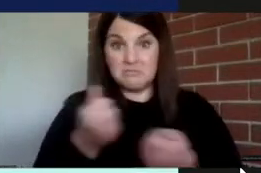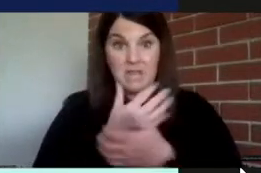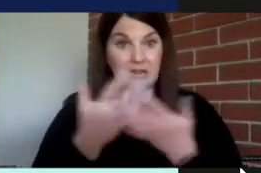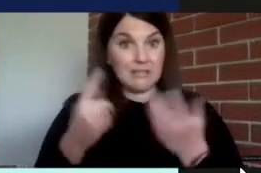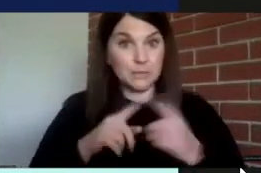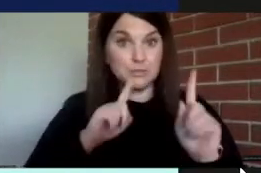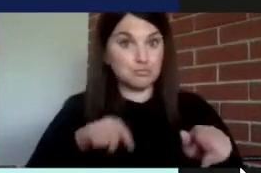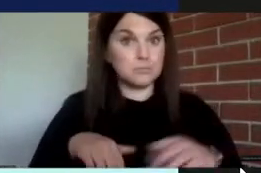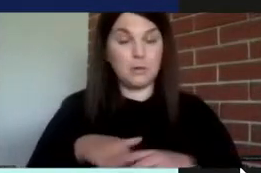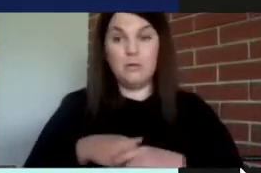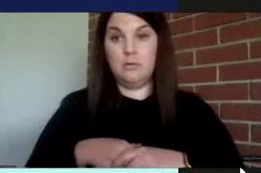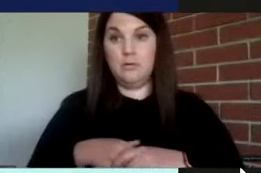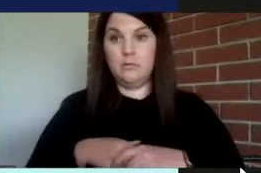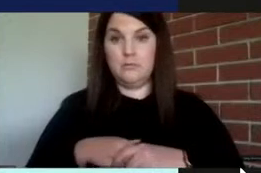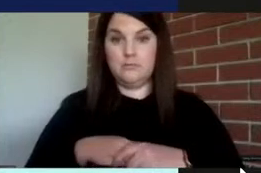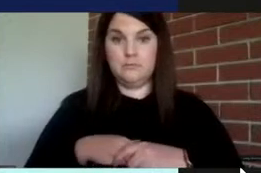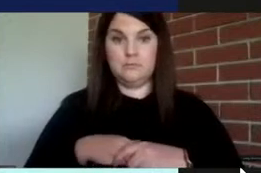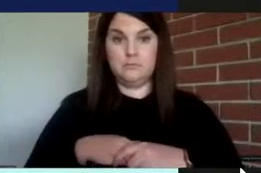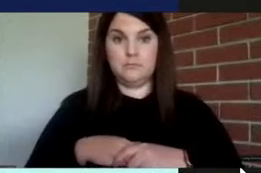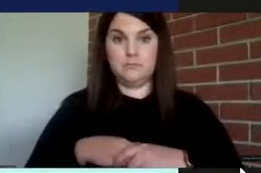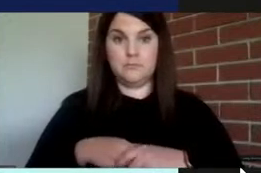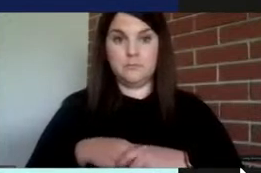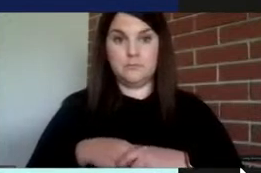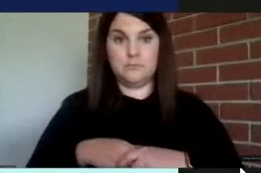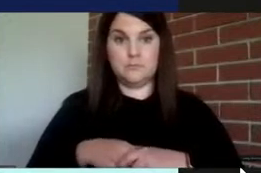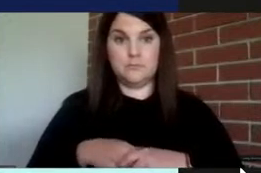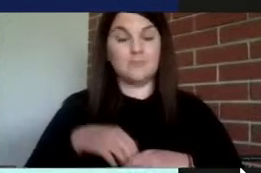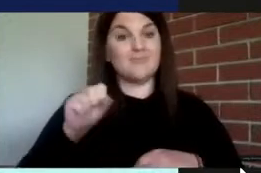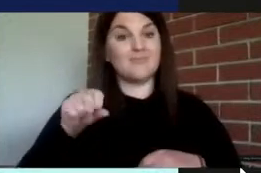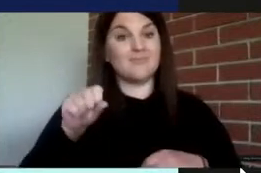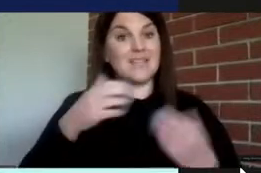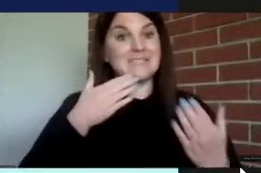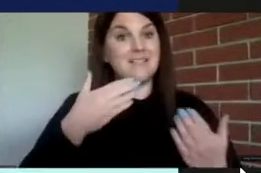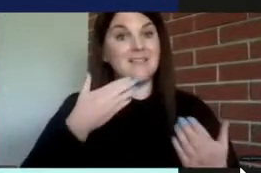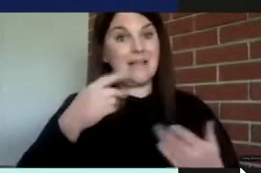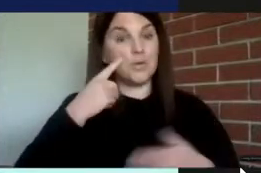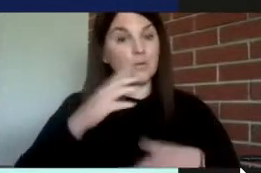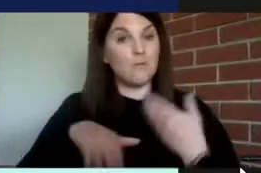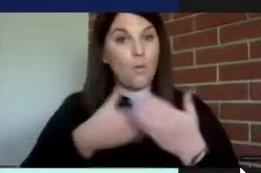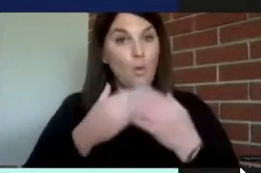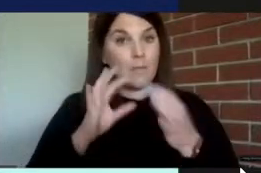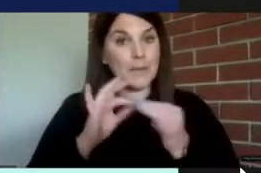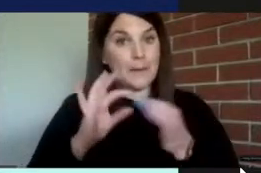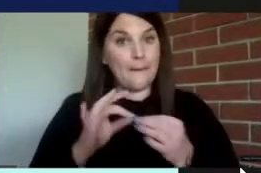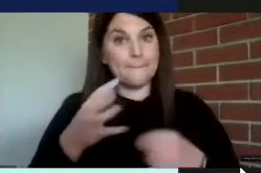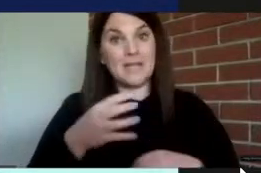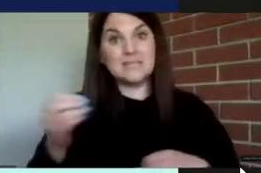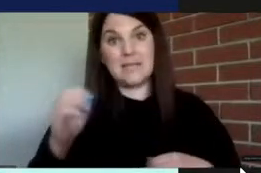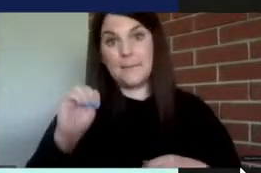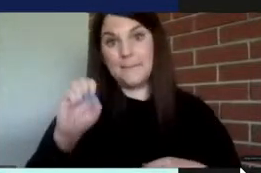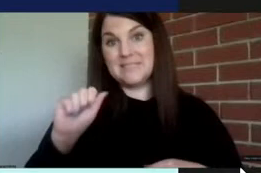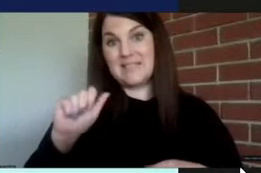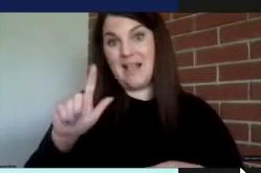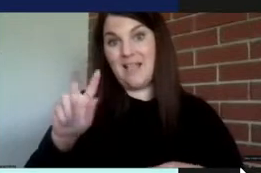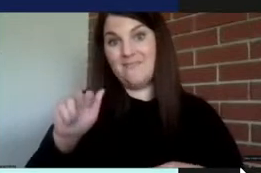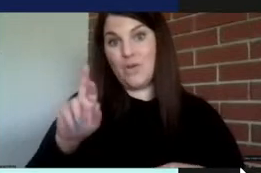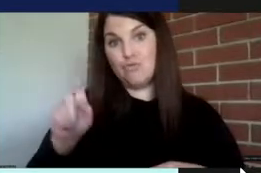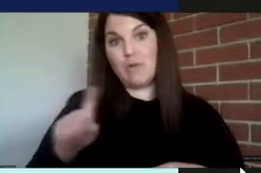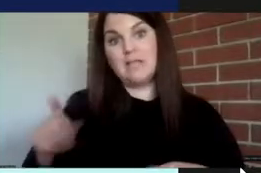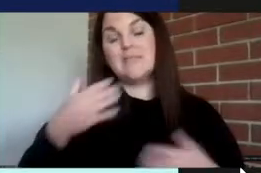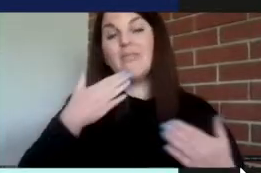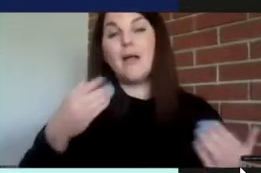response? Yes, so thank you for all the comments, and for Ms. Alvarez, thank you for bringing up